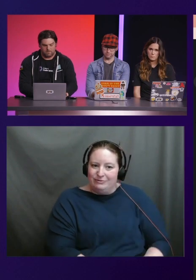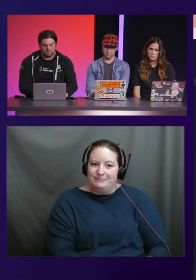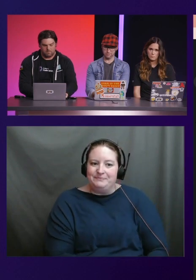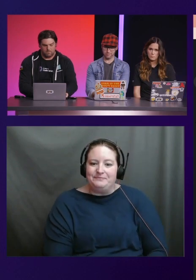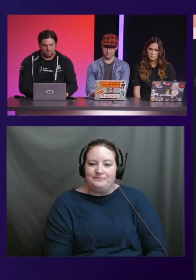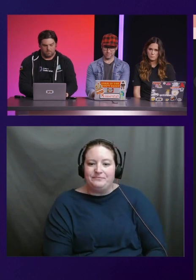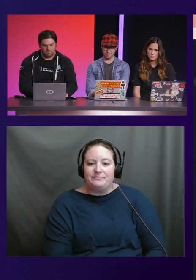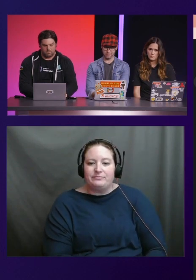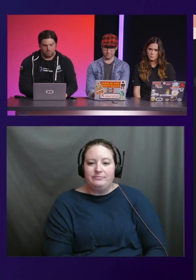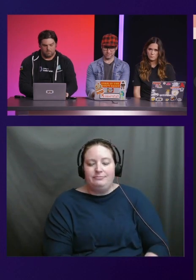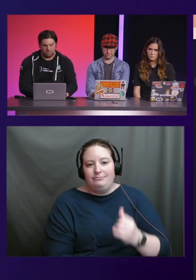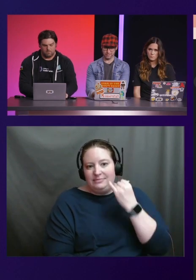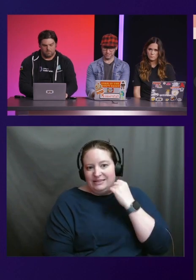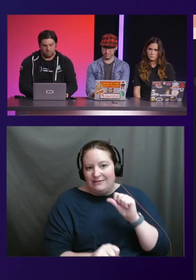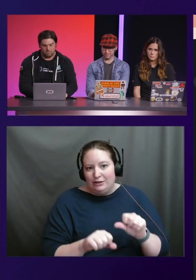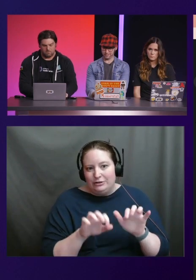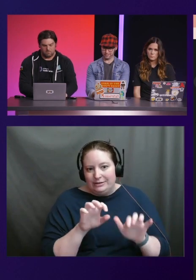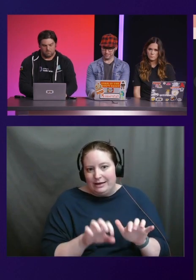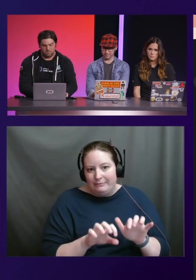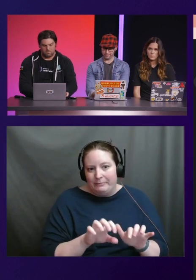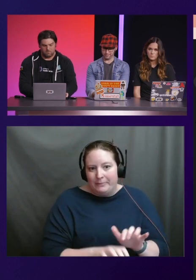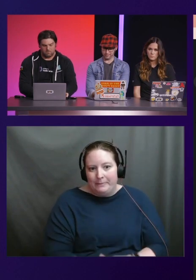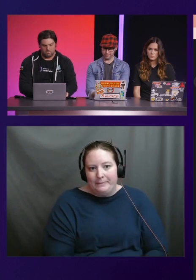I could type.